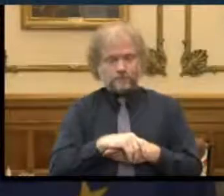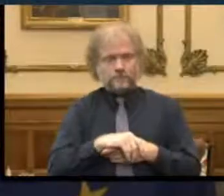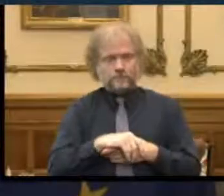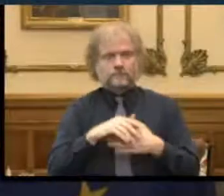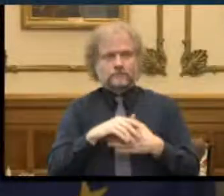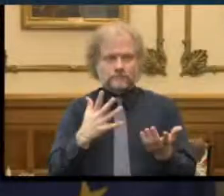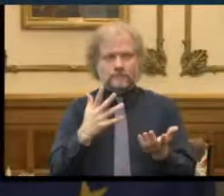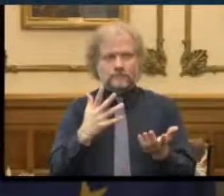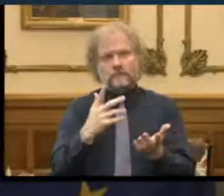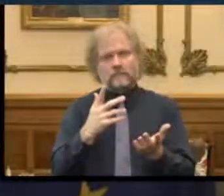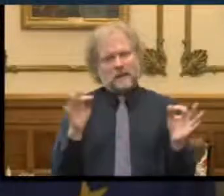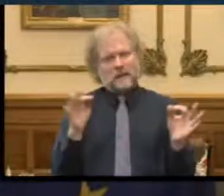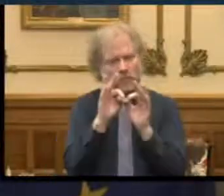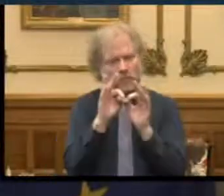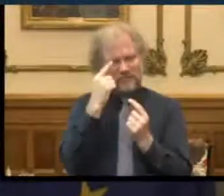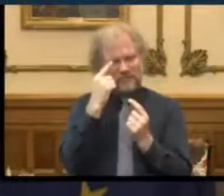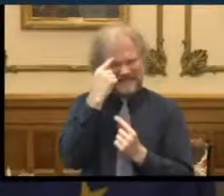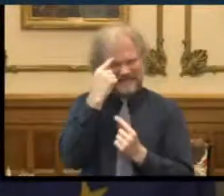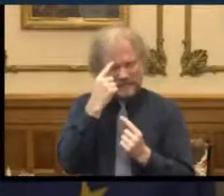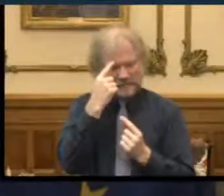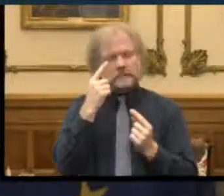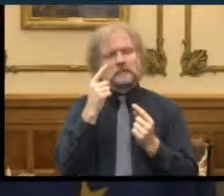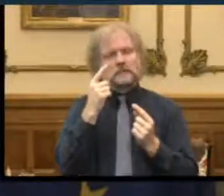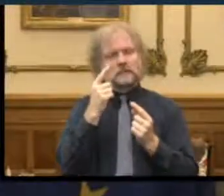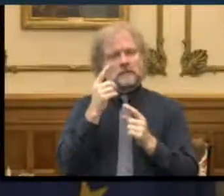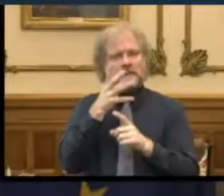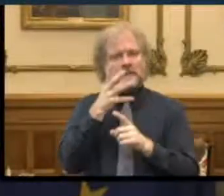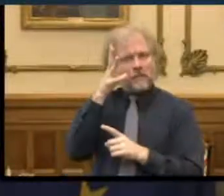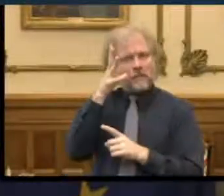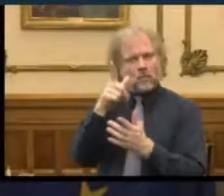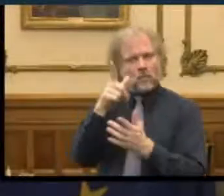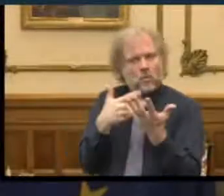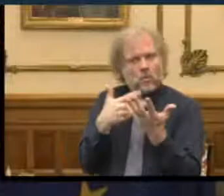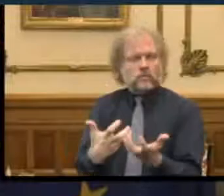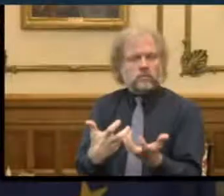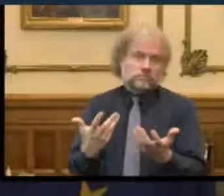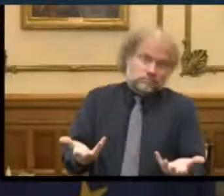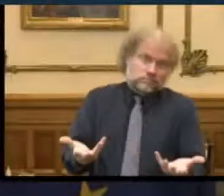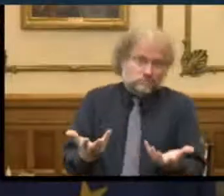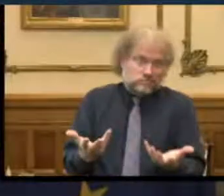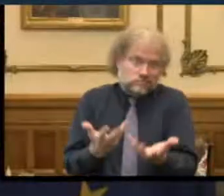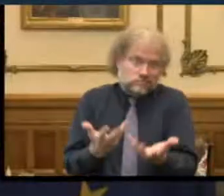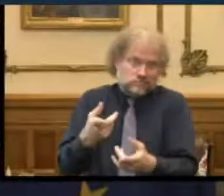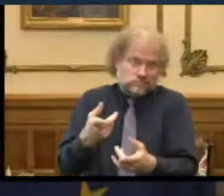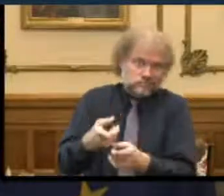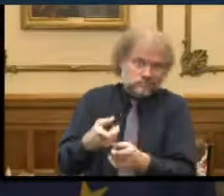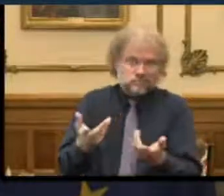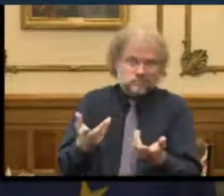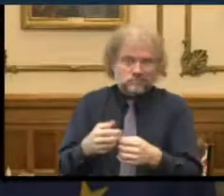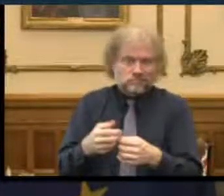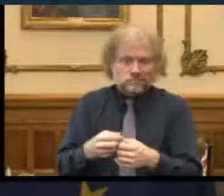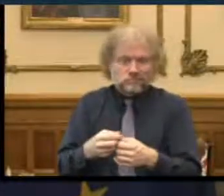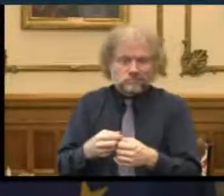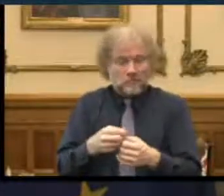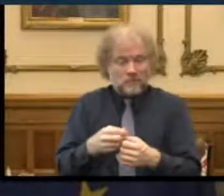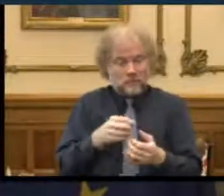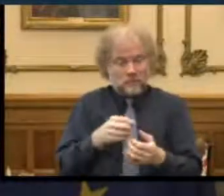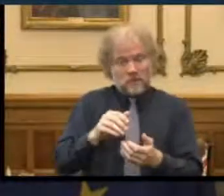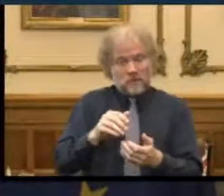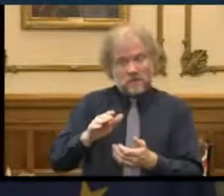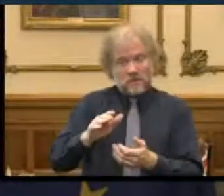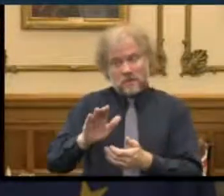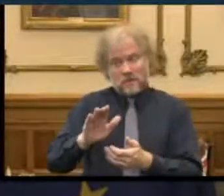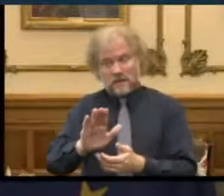have to be mindful of parents' wishes. After all, they're not just their students, the